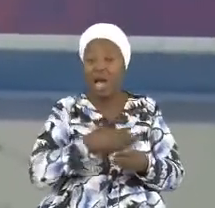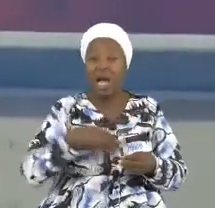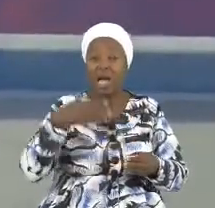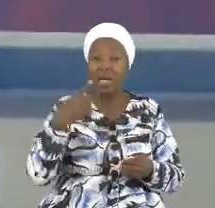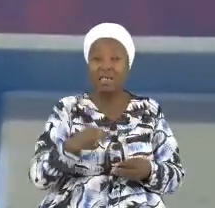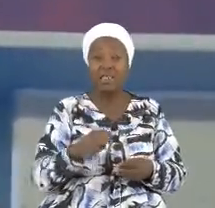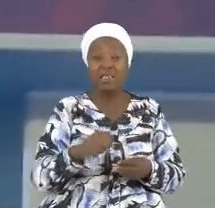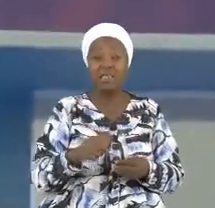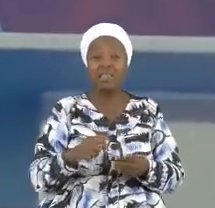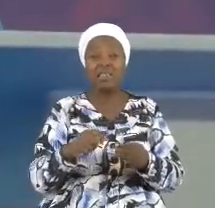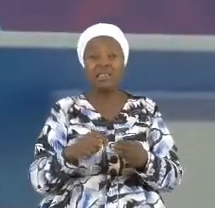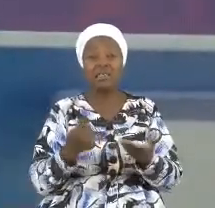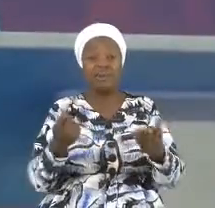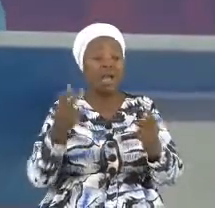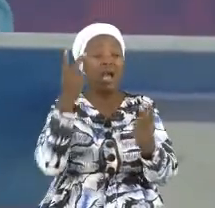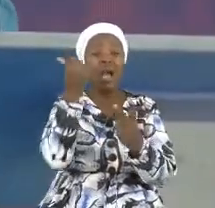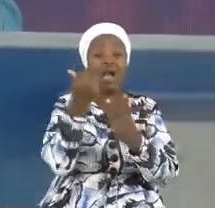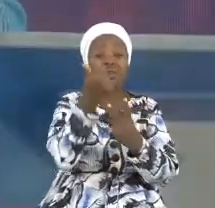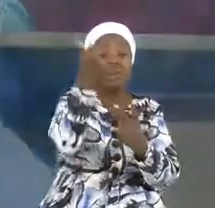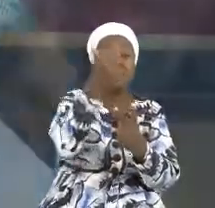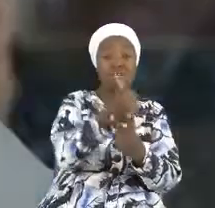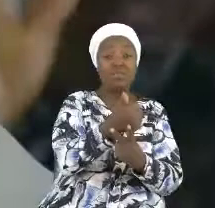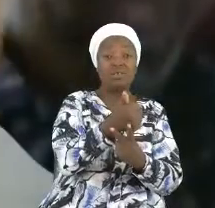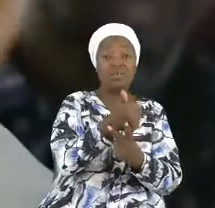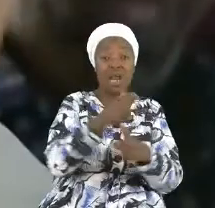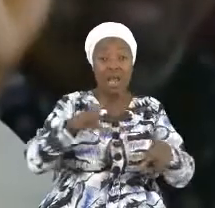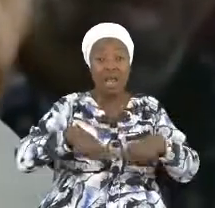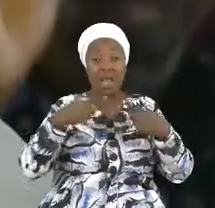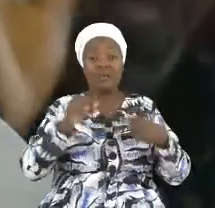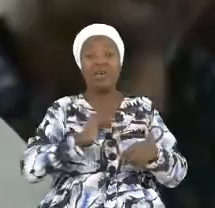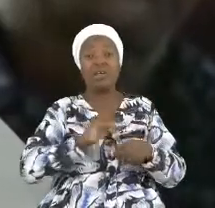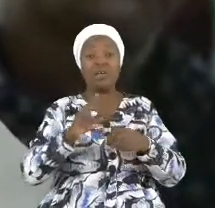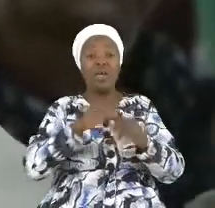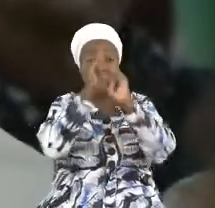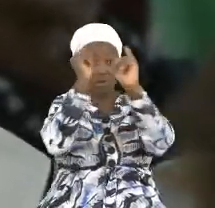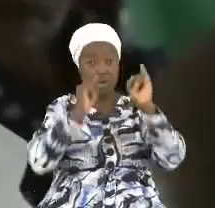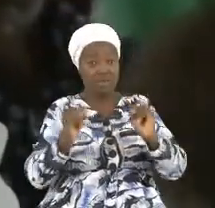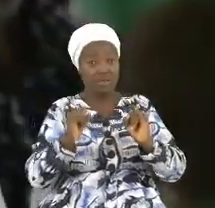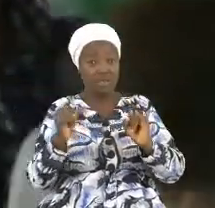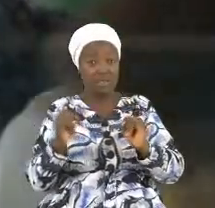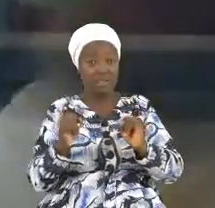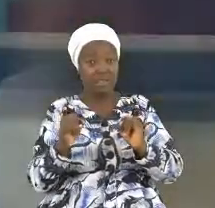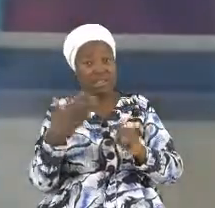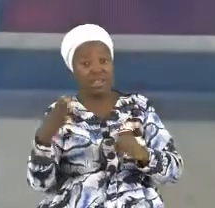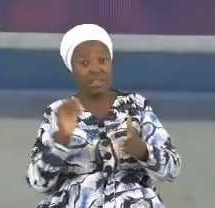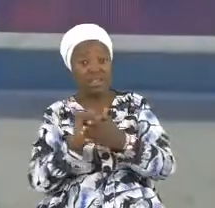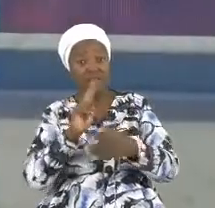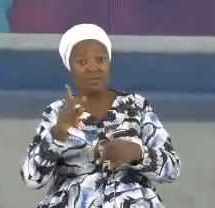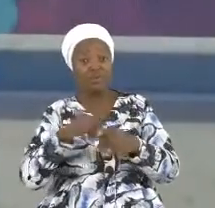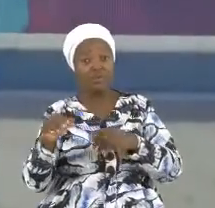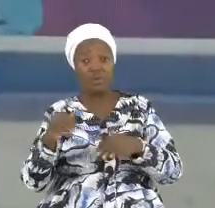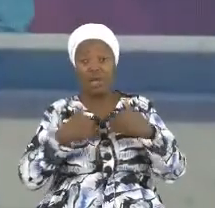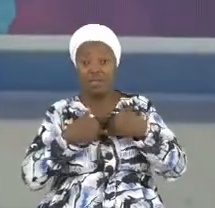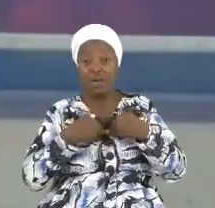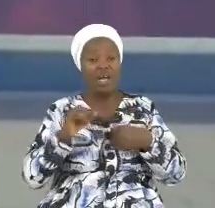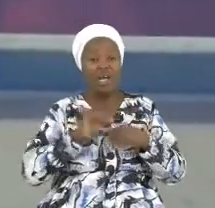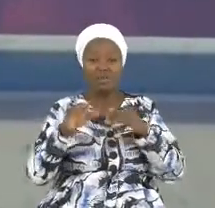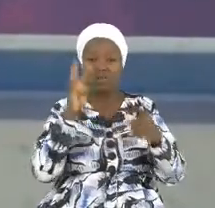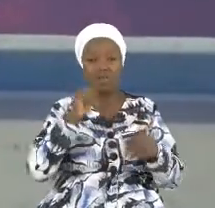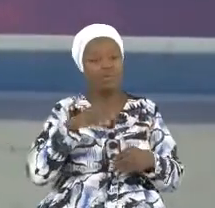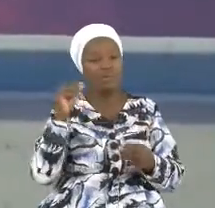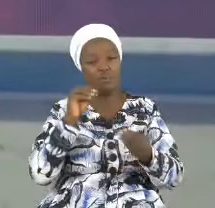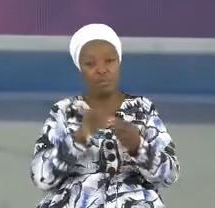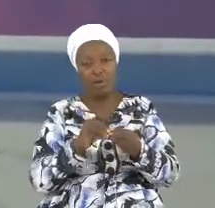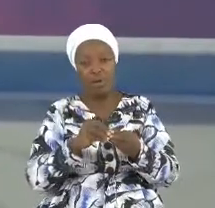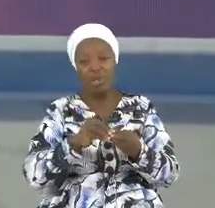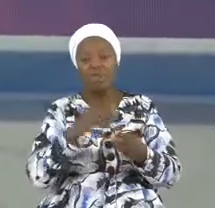idolatrous feasts I used to eat, I eat them no more. Something happened to me because Christ